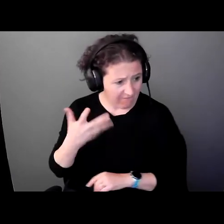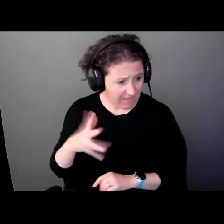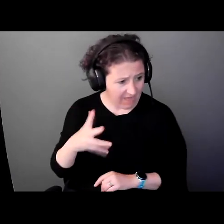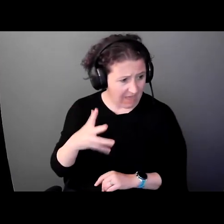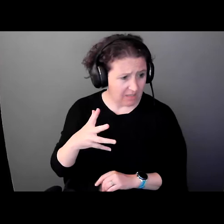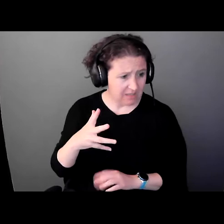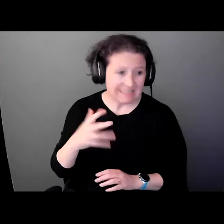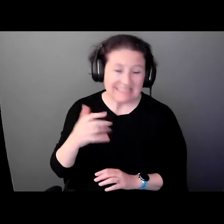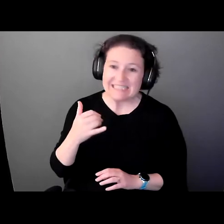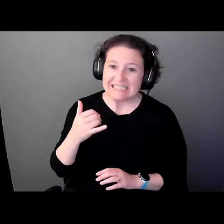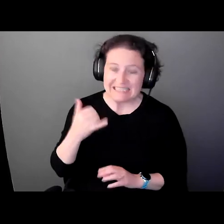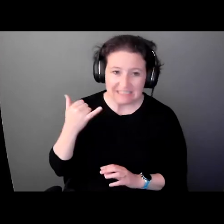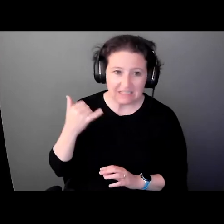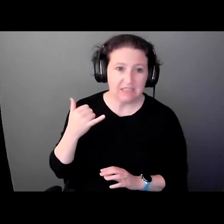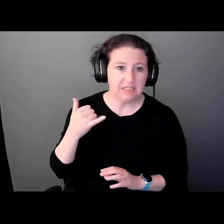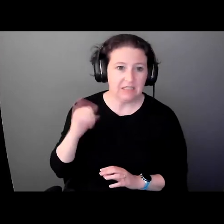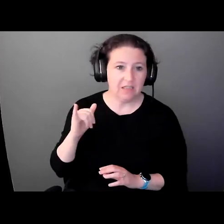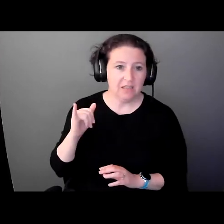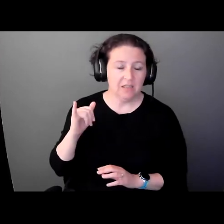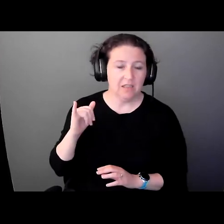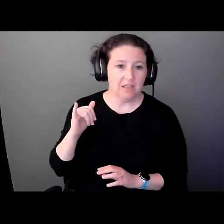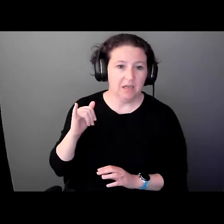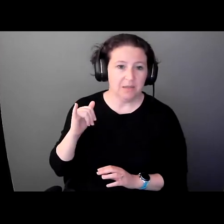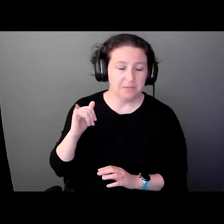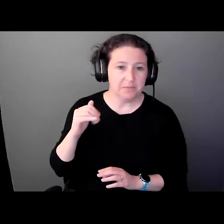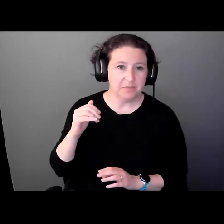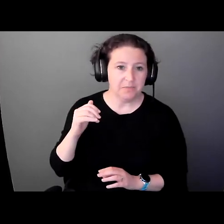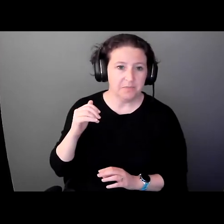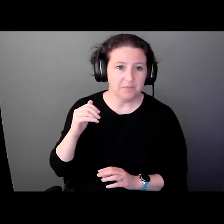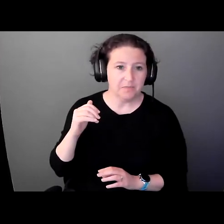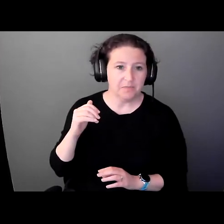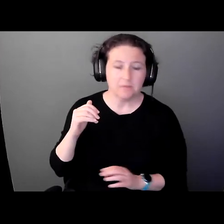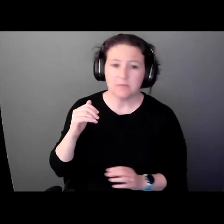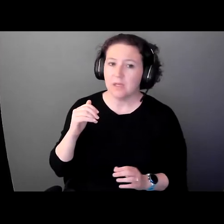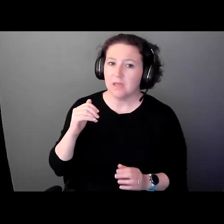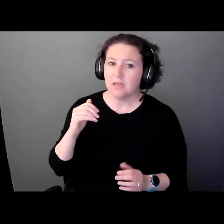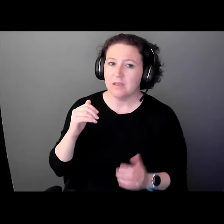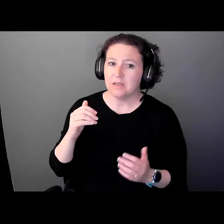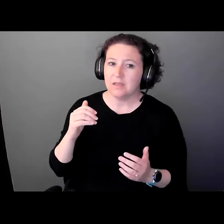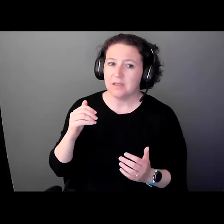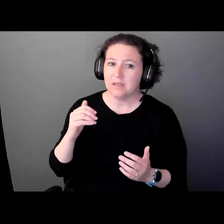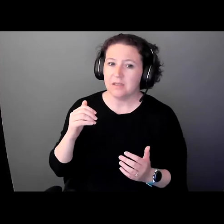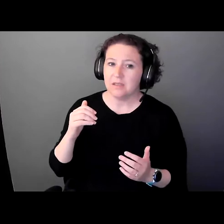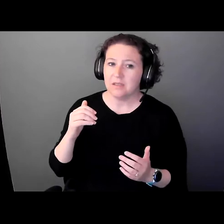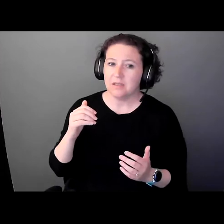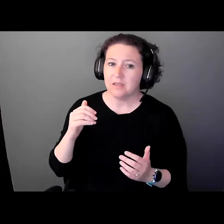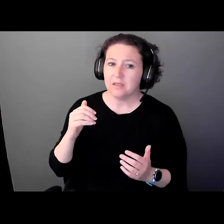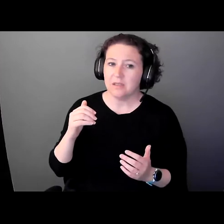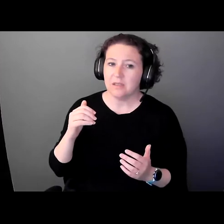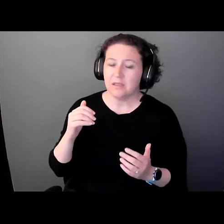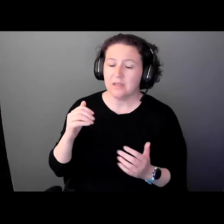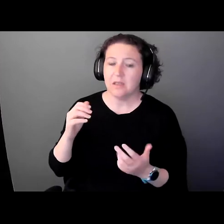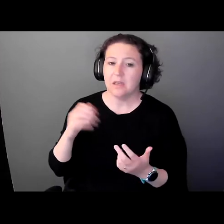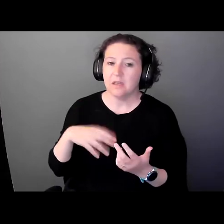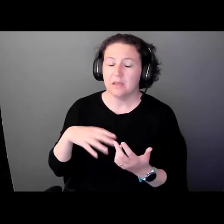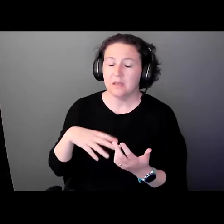twice as likely to put infected people in the hospital as the Alpha variant. It